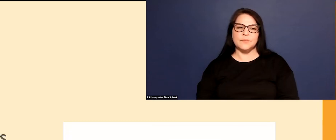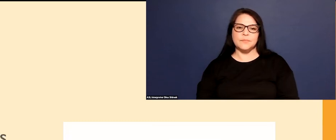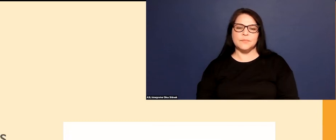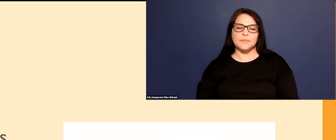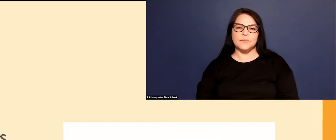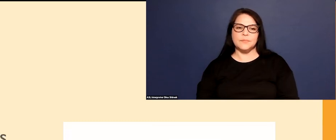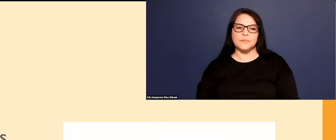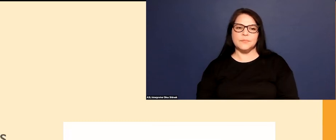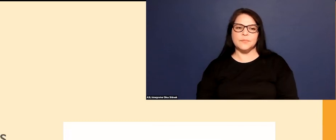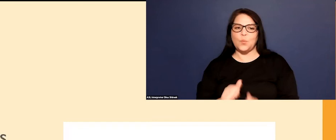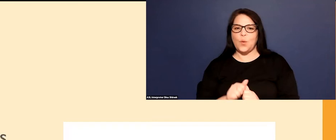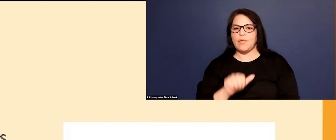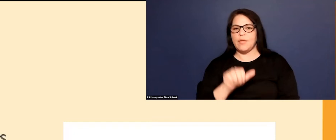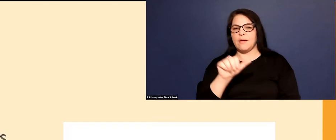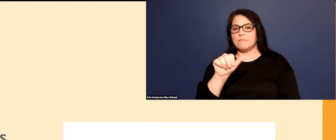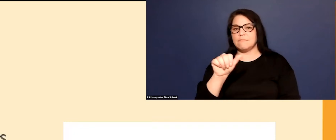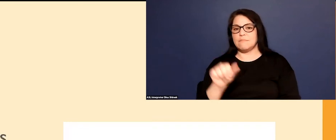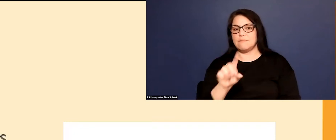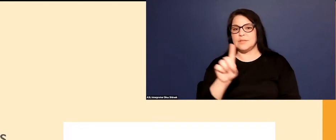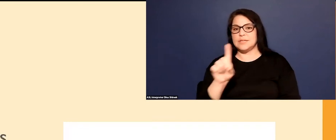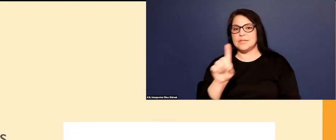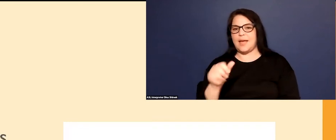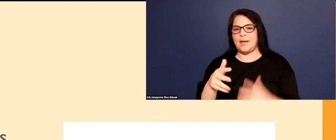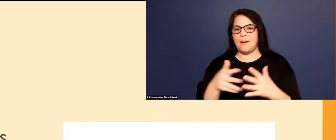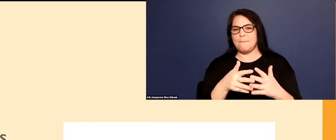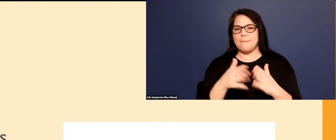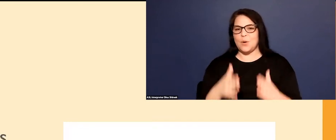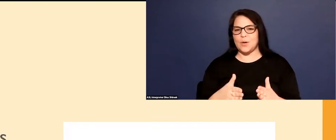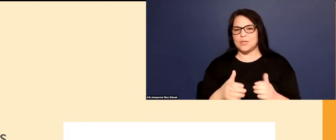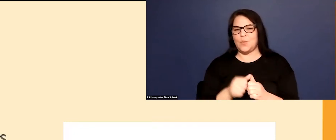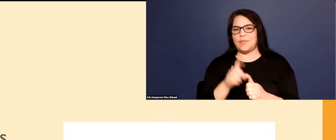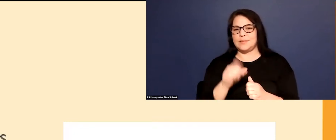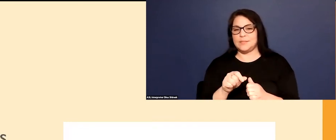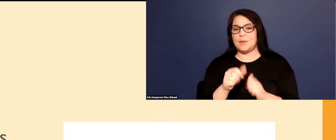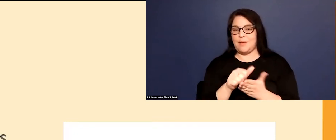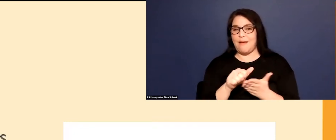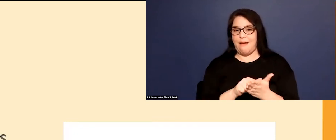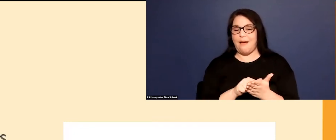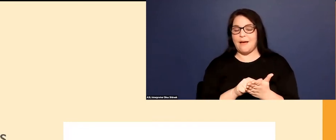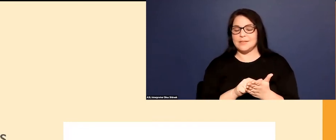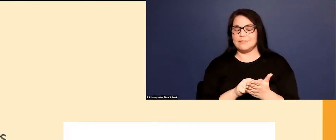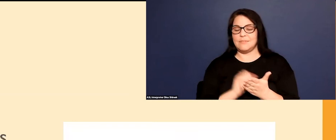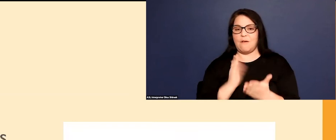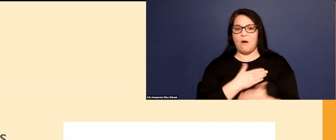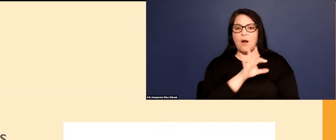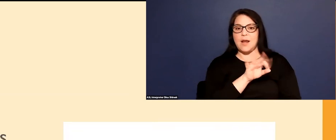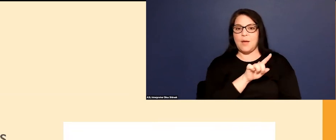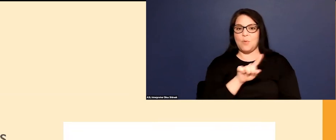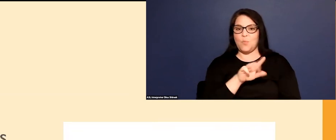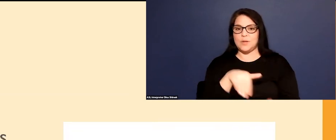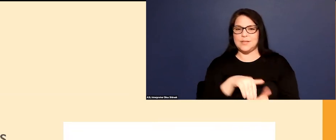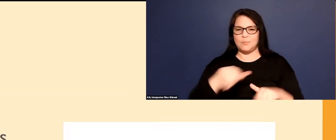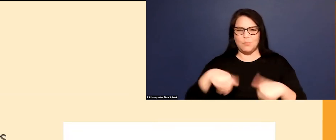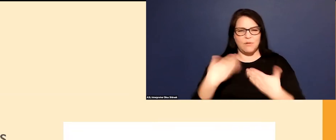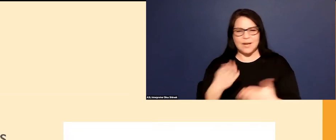In accordance with the Americans with Disabilities Act, our 911 Center provides